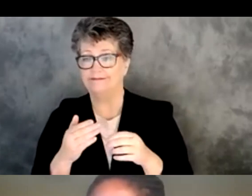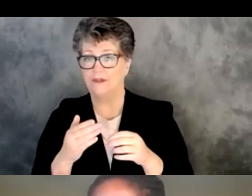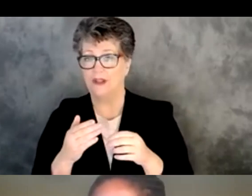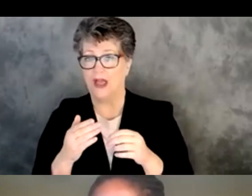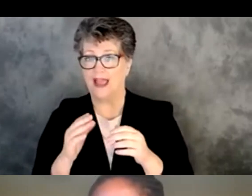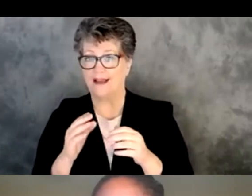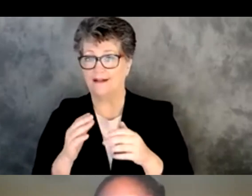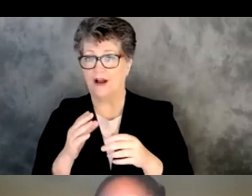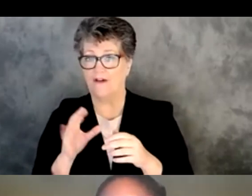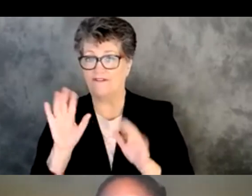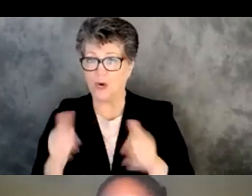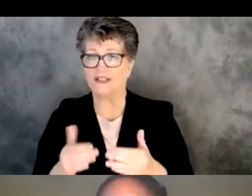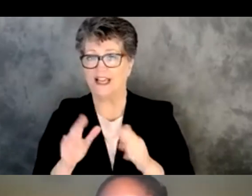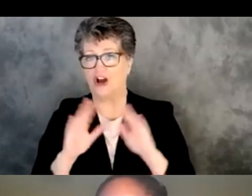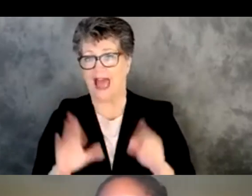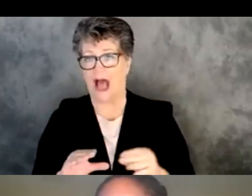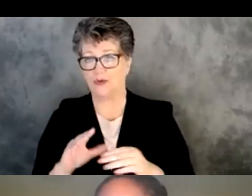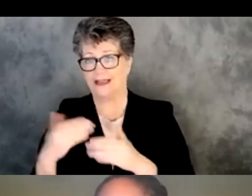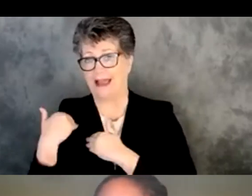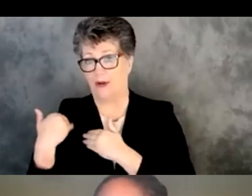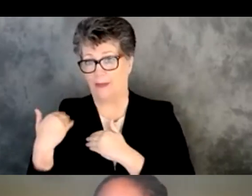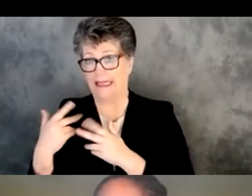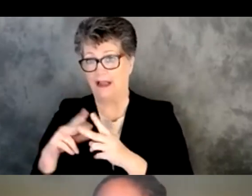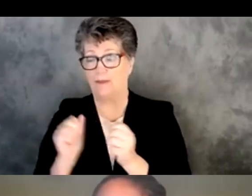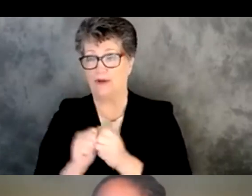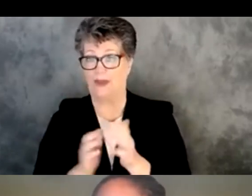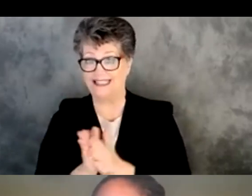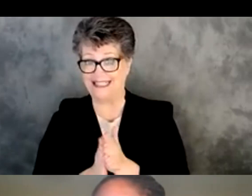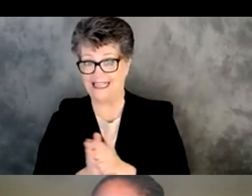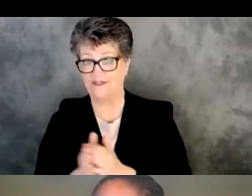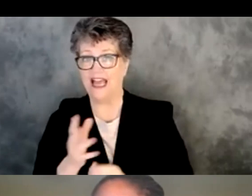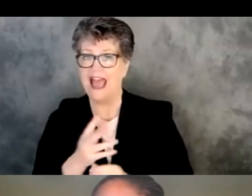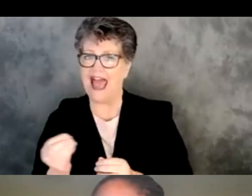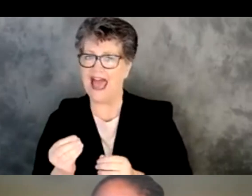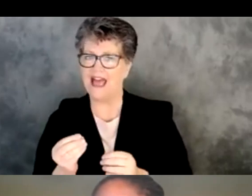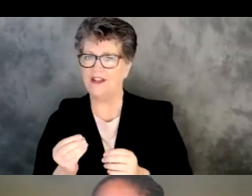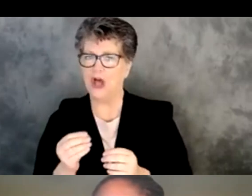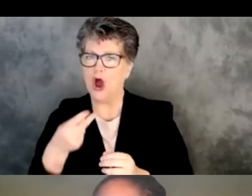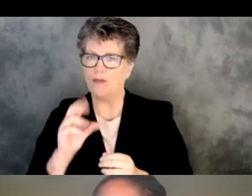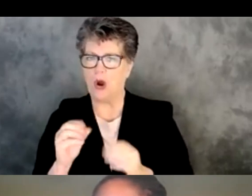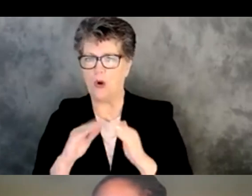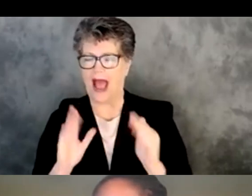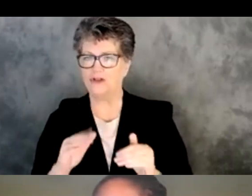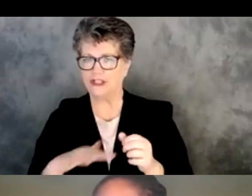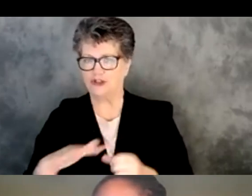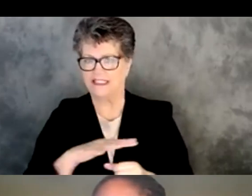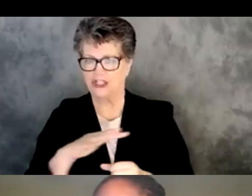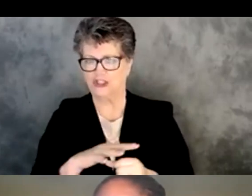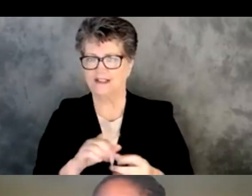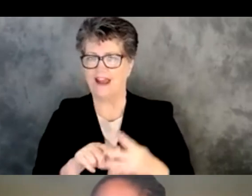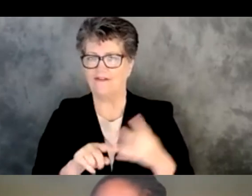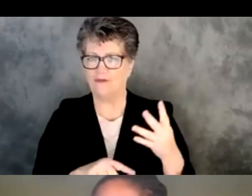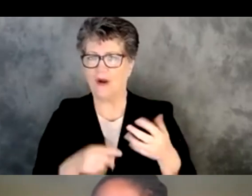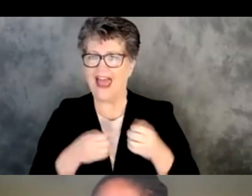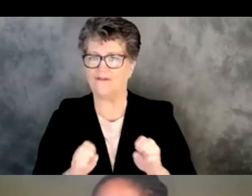pro-housing jurisdictions. And then 4, efforts to strengthen housing and health investments to prevent and end homelessness with